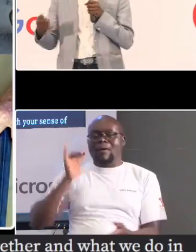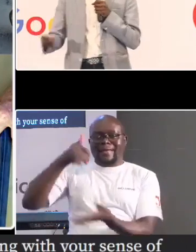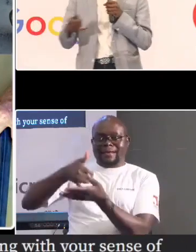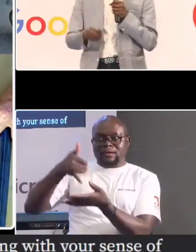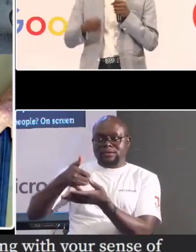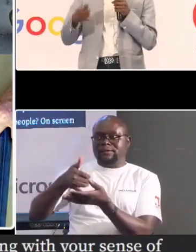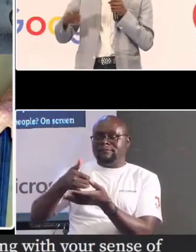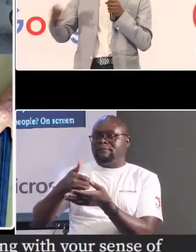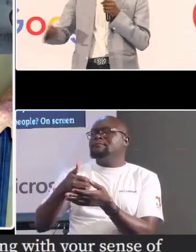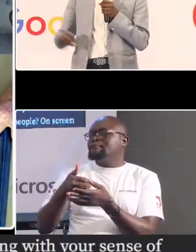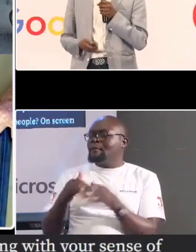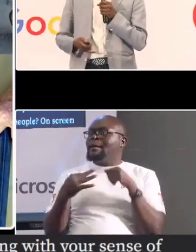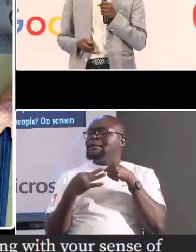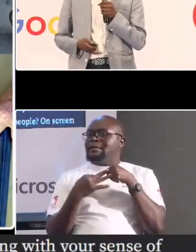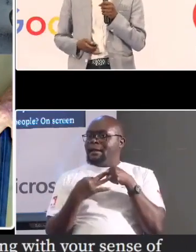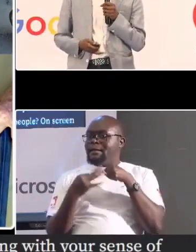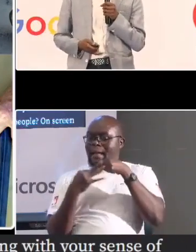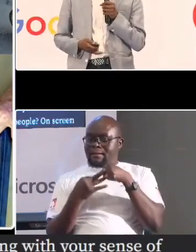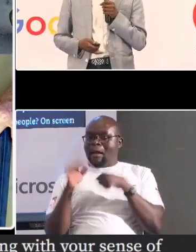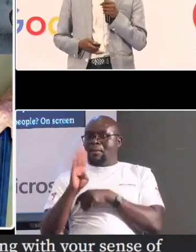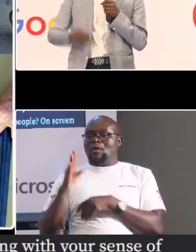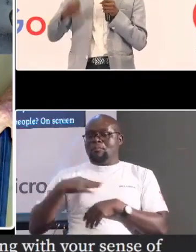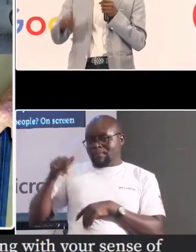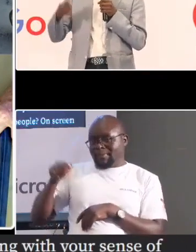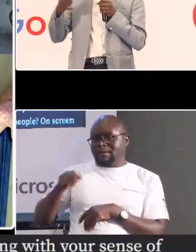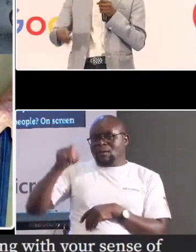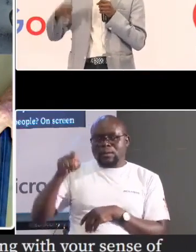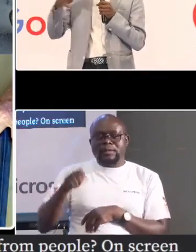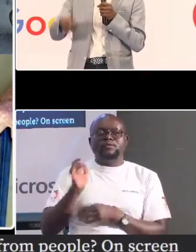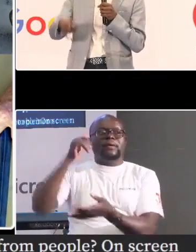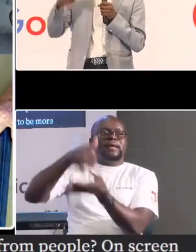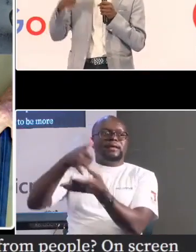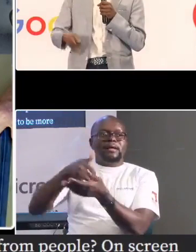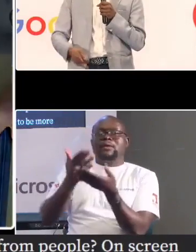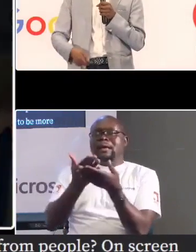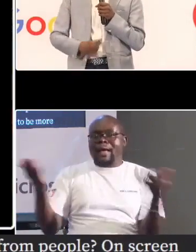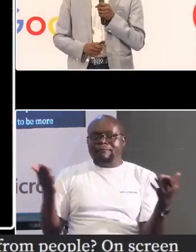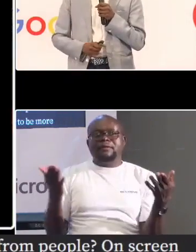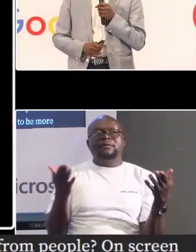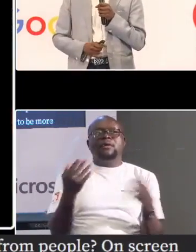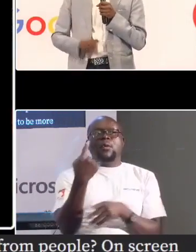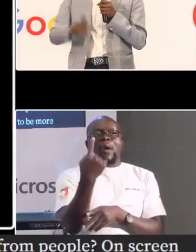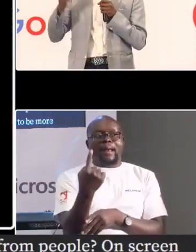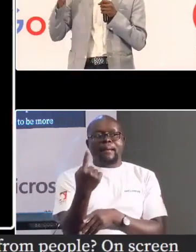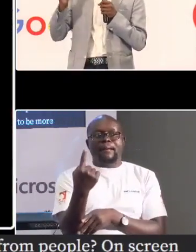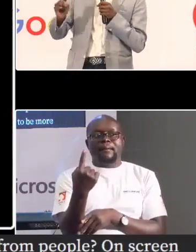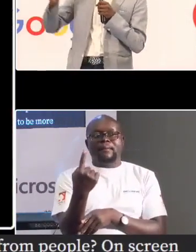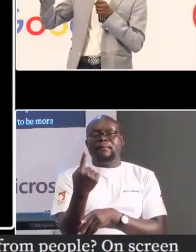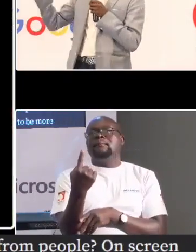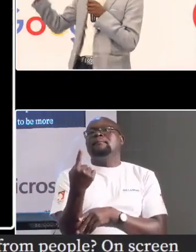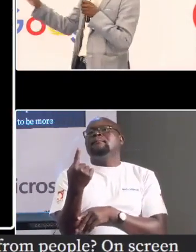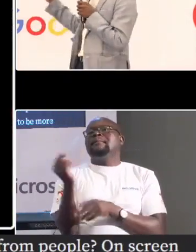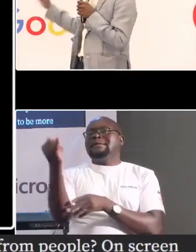There's 7.8 billion people on this planet. We need to include every single one.